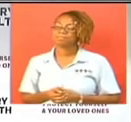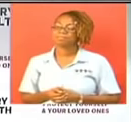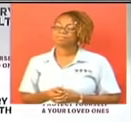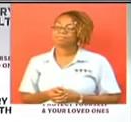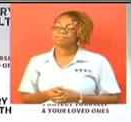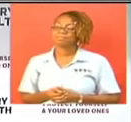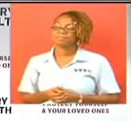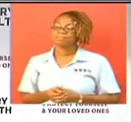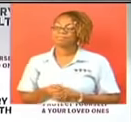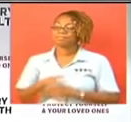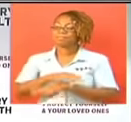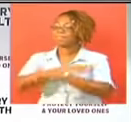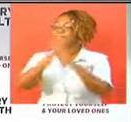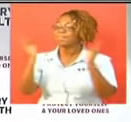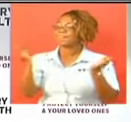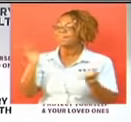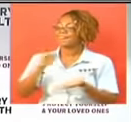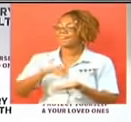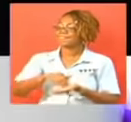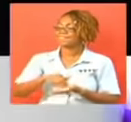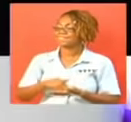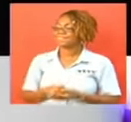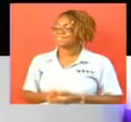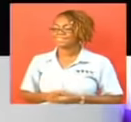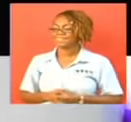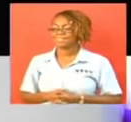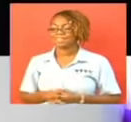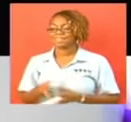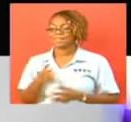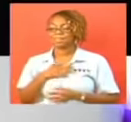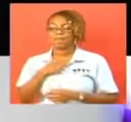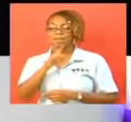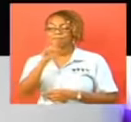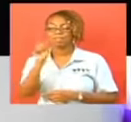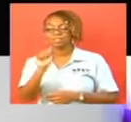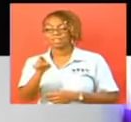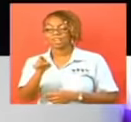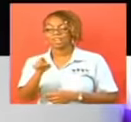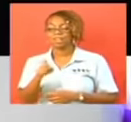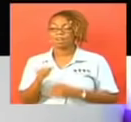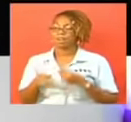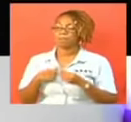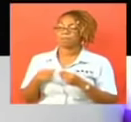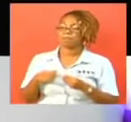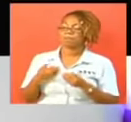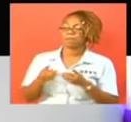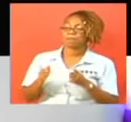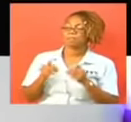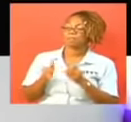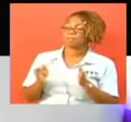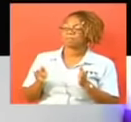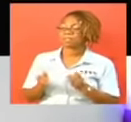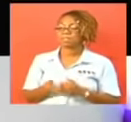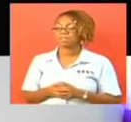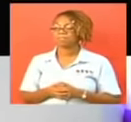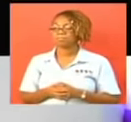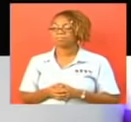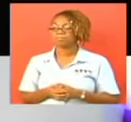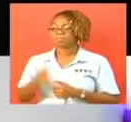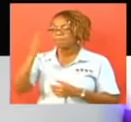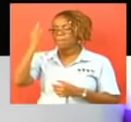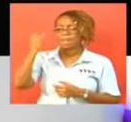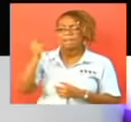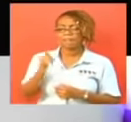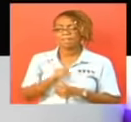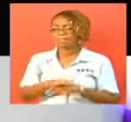Again. Good morning again. My question, this one is from the public. Why can't senior citizens be granted a pass